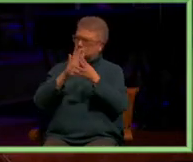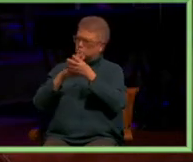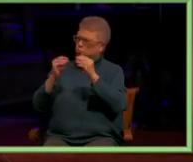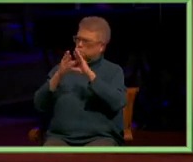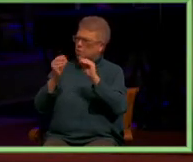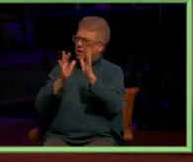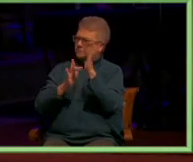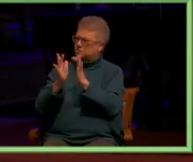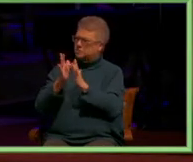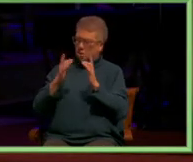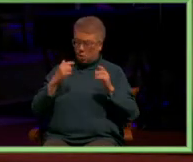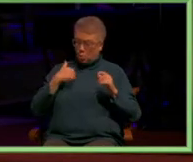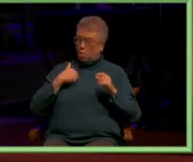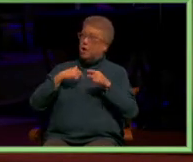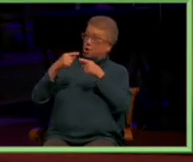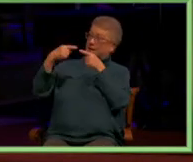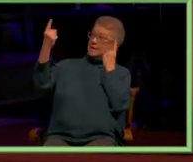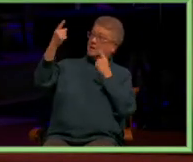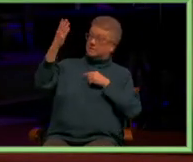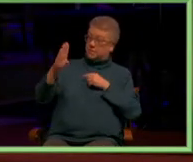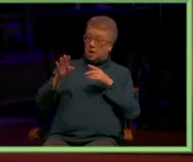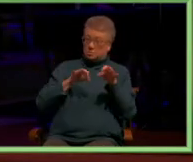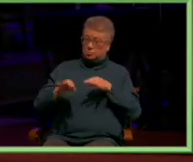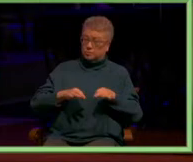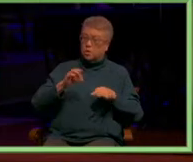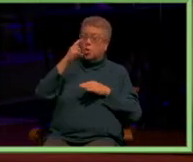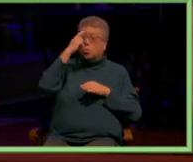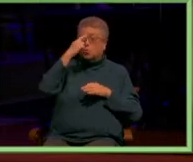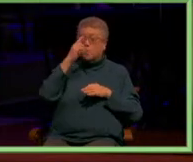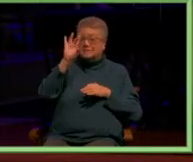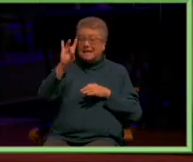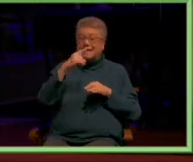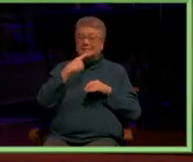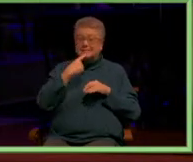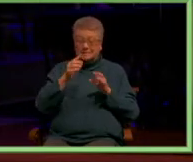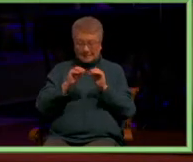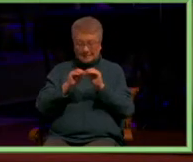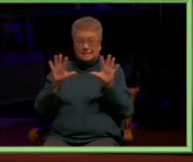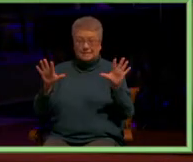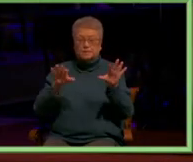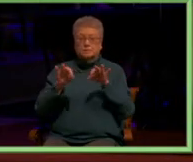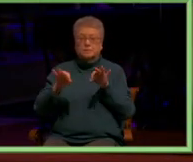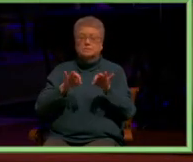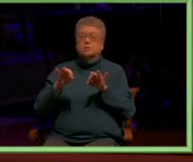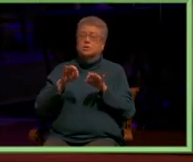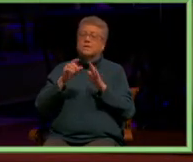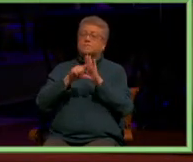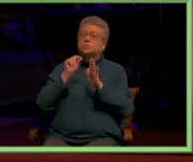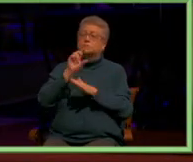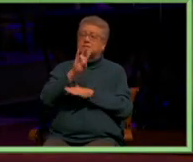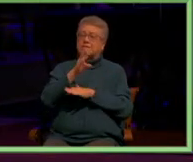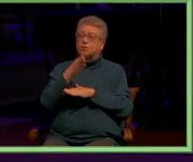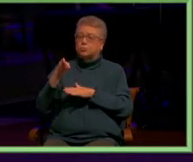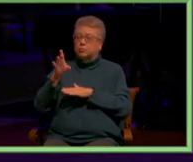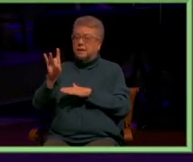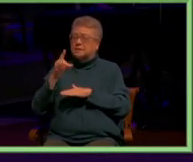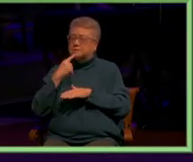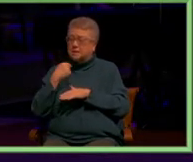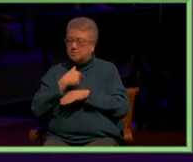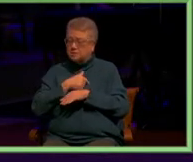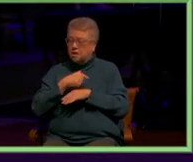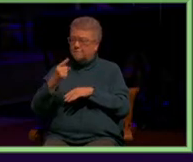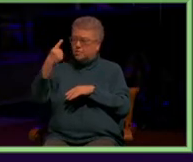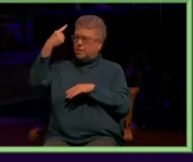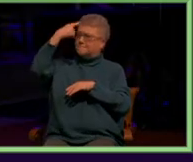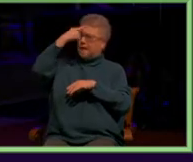are enemies of God. Romans 8 would describe us in this way. Romans 8 verses 7 through 8 would tell us, "For the mind that is